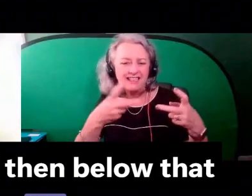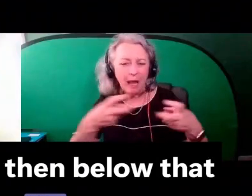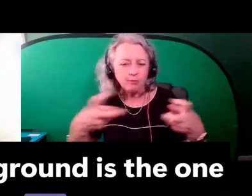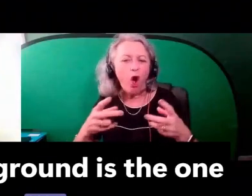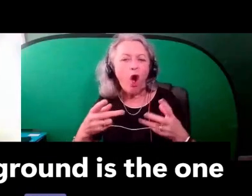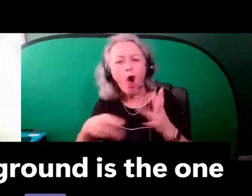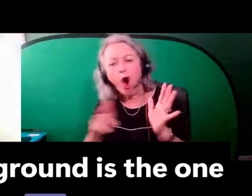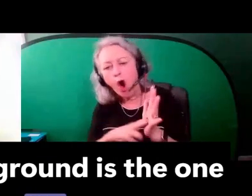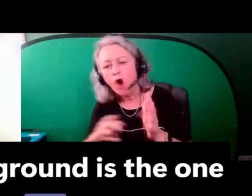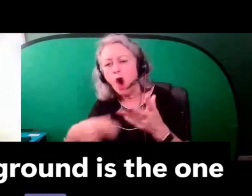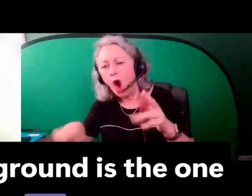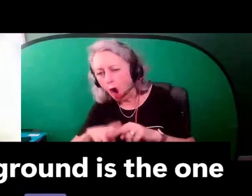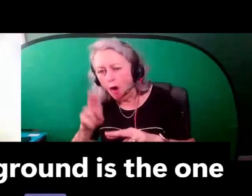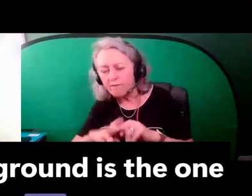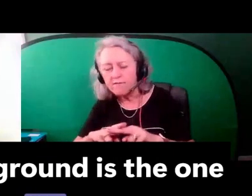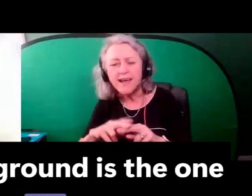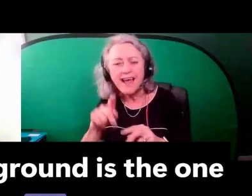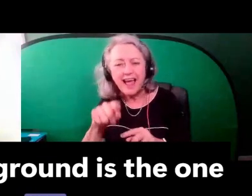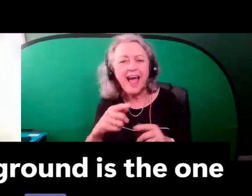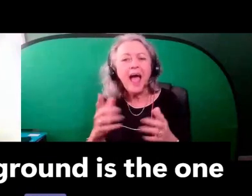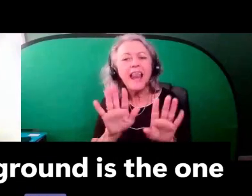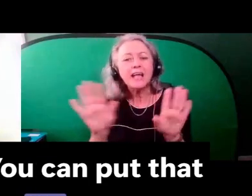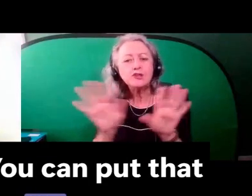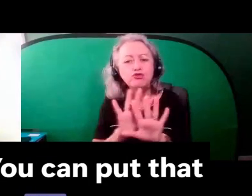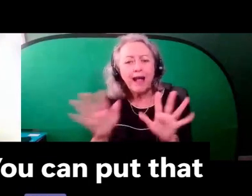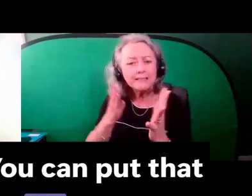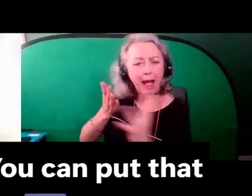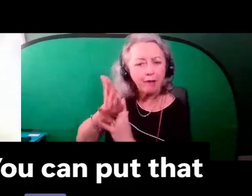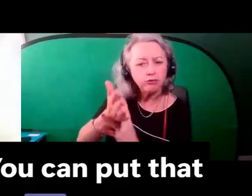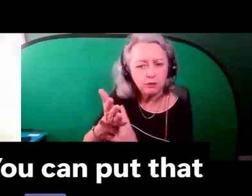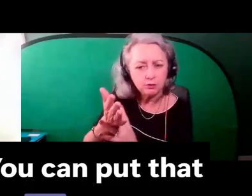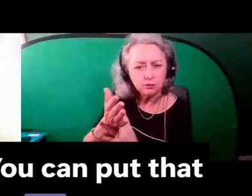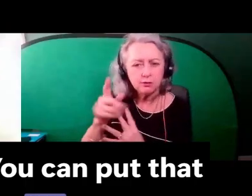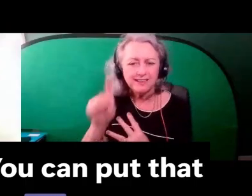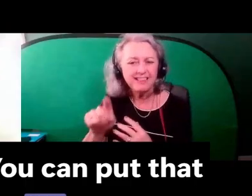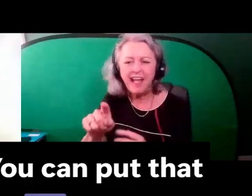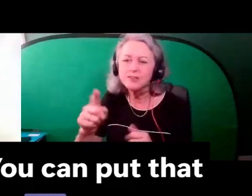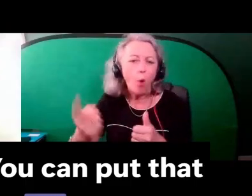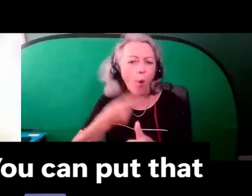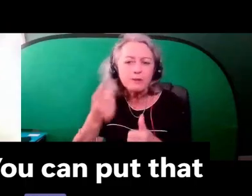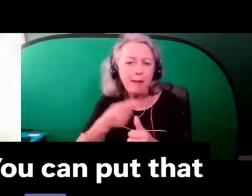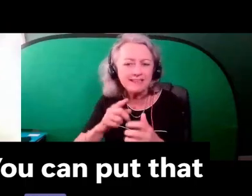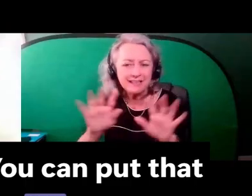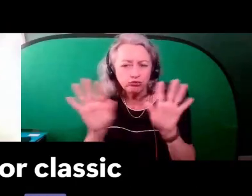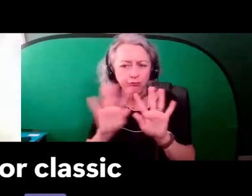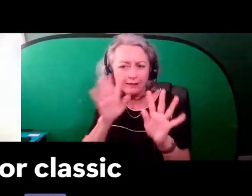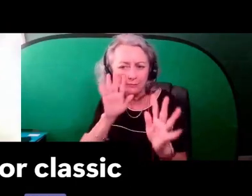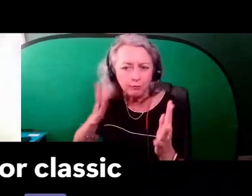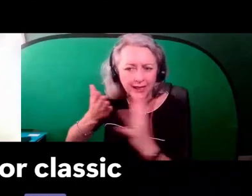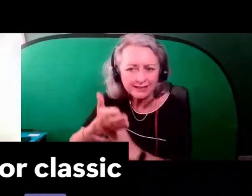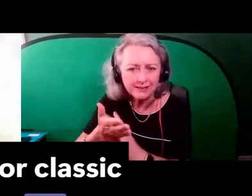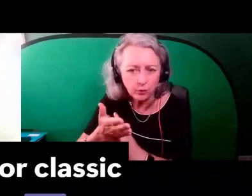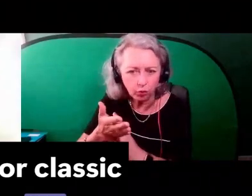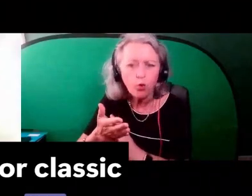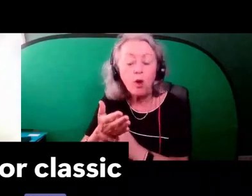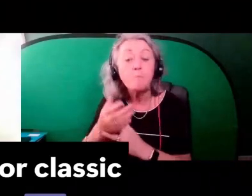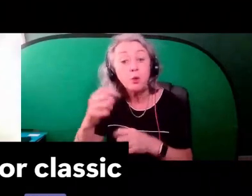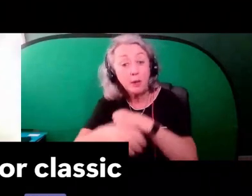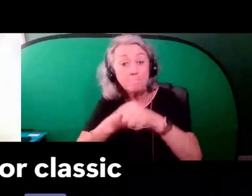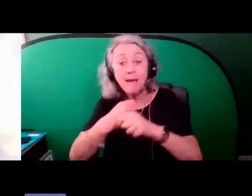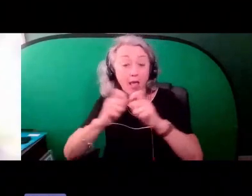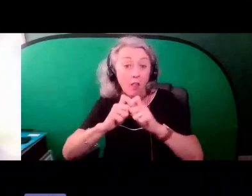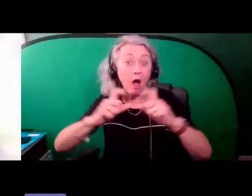then below that style transparent background is the one that's set by default. You can put that onto large text